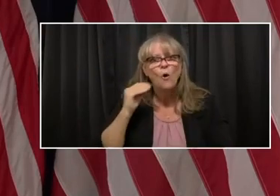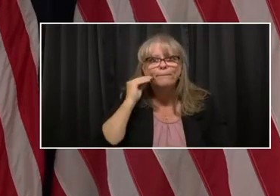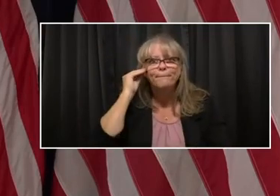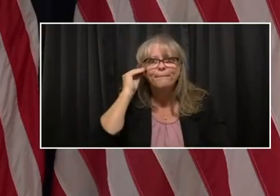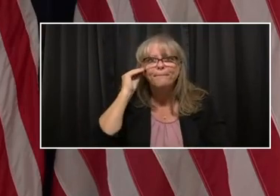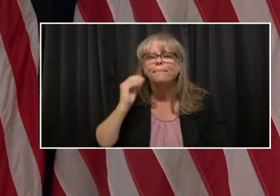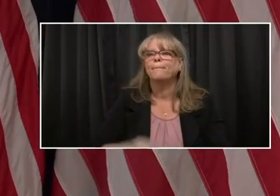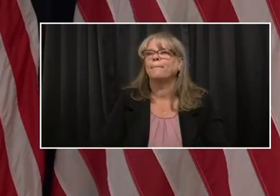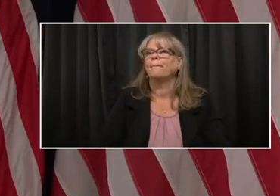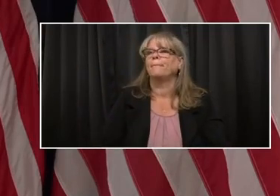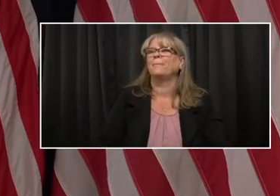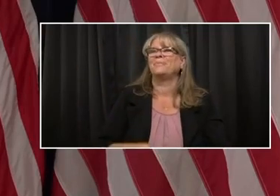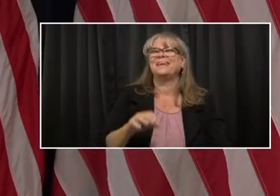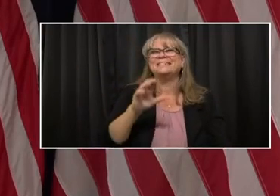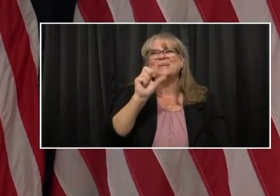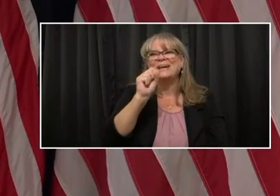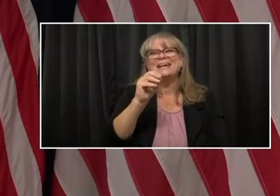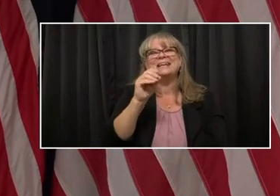for them.